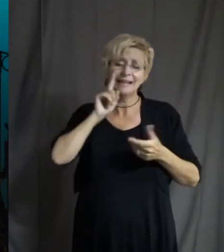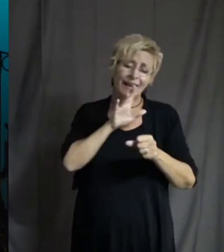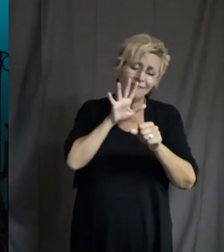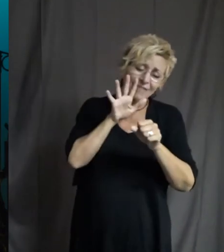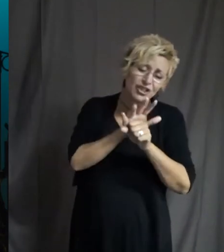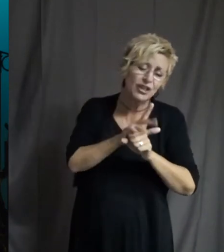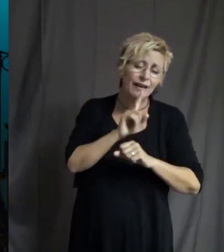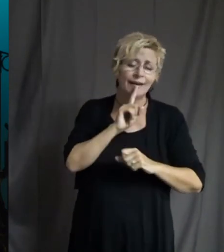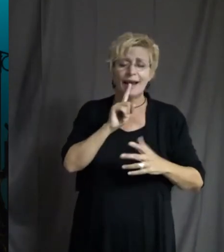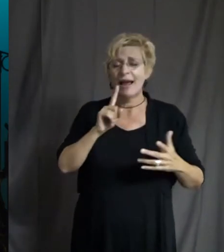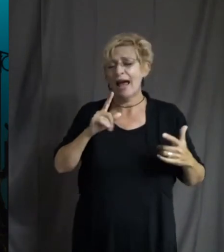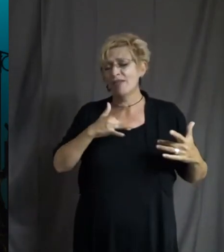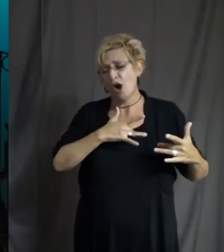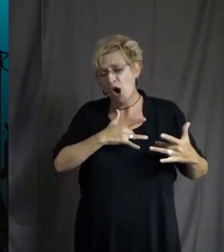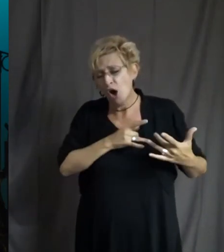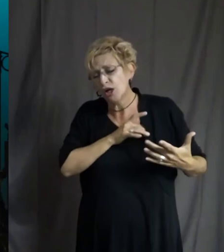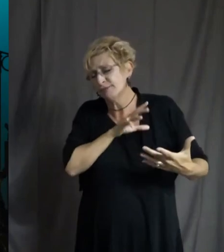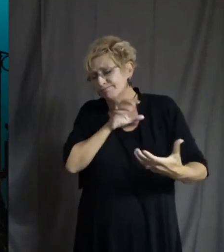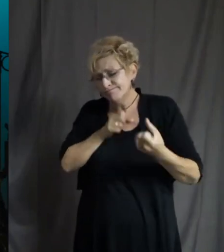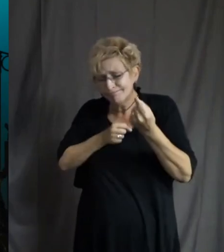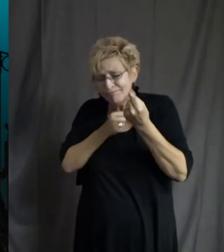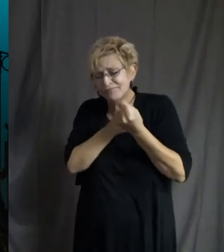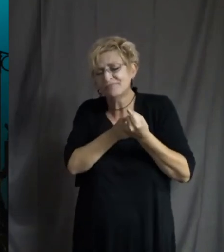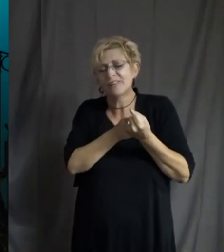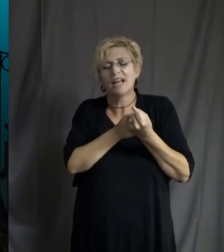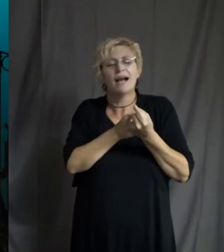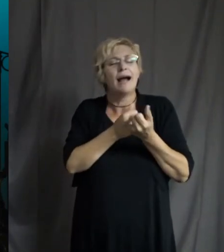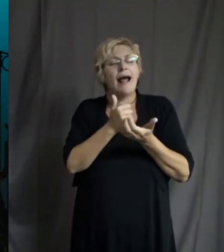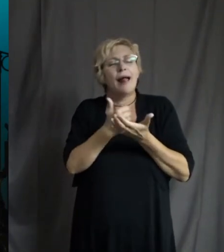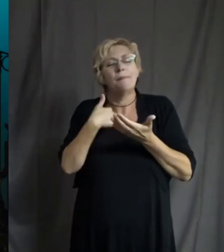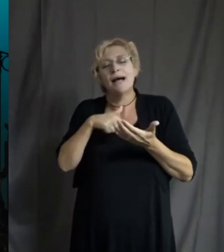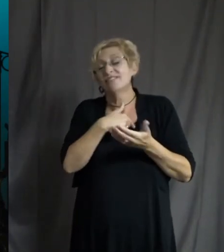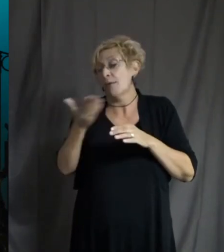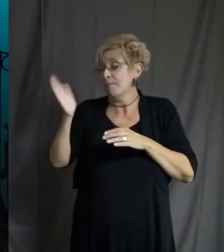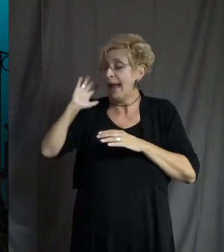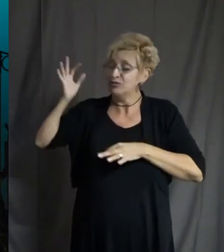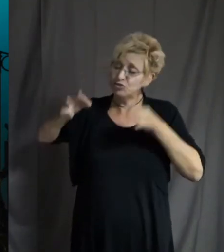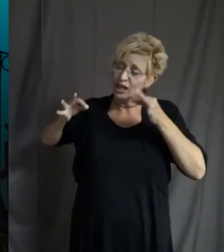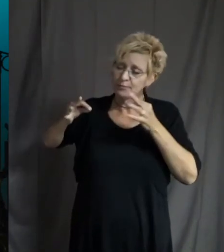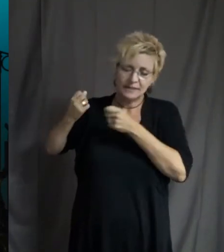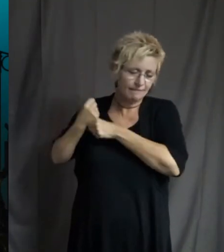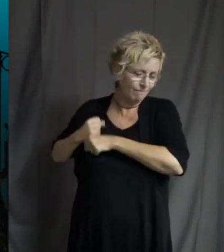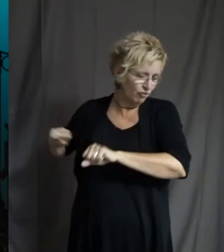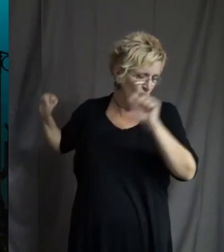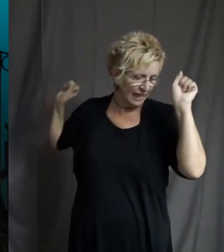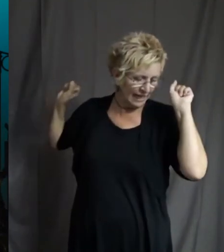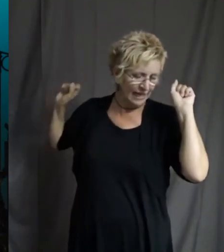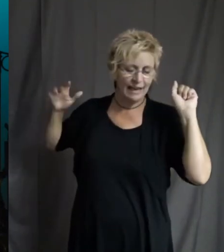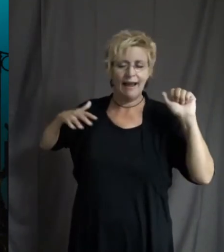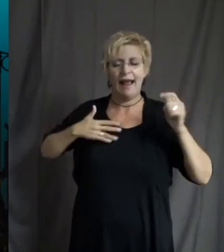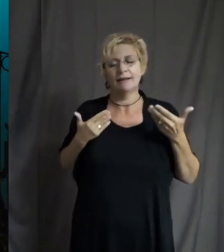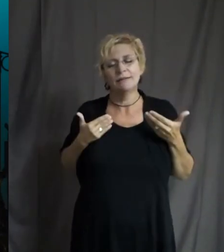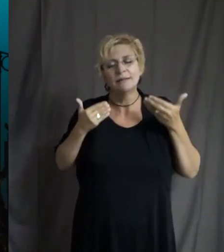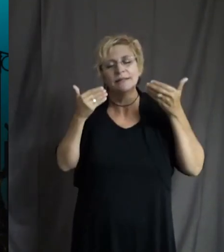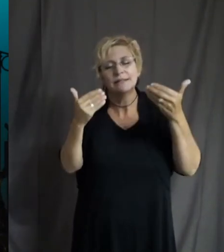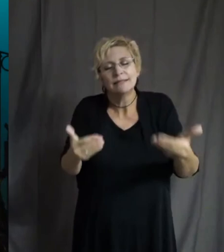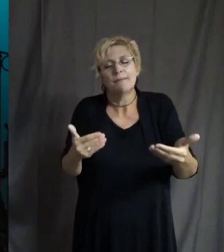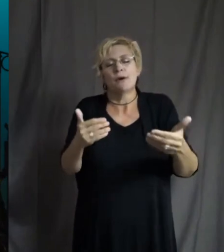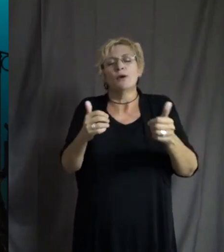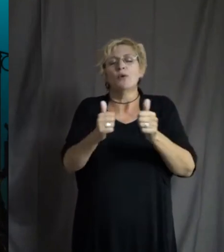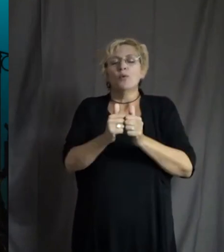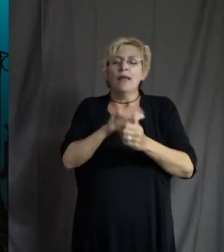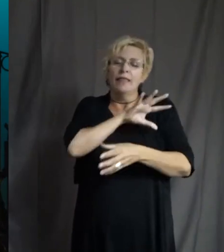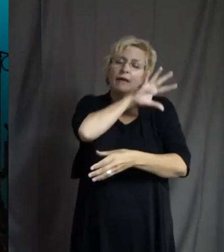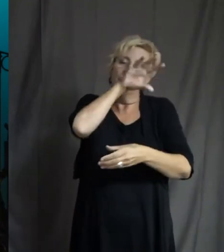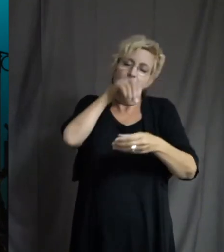clarity, conviction, and the consciousness of the heart, freeing us from past judgments